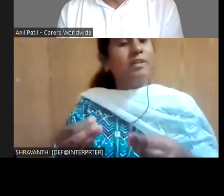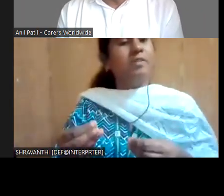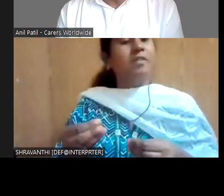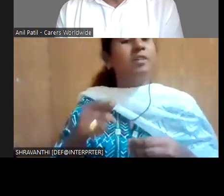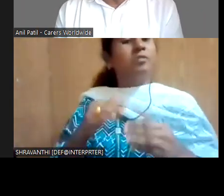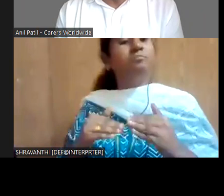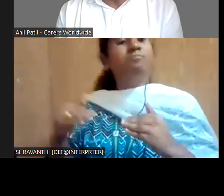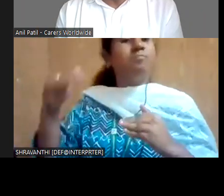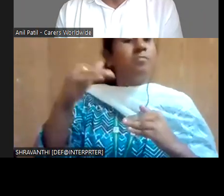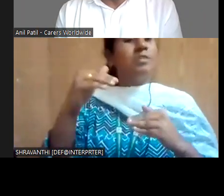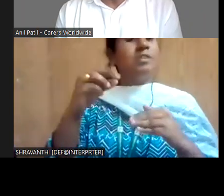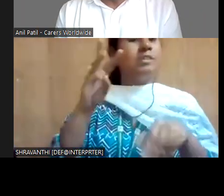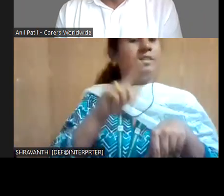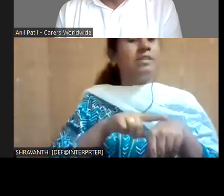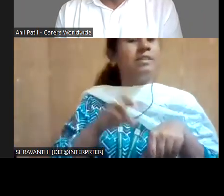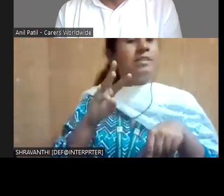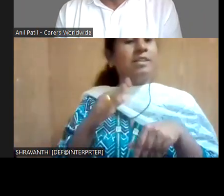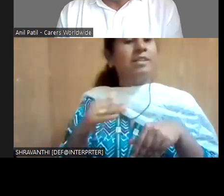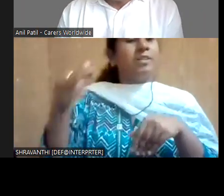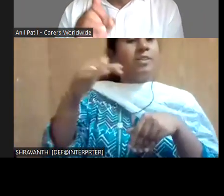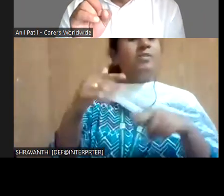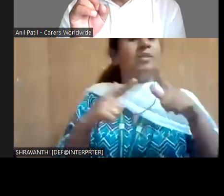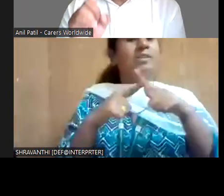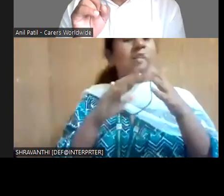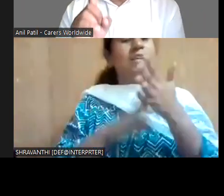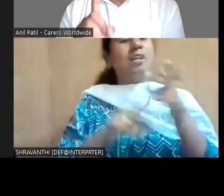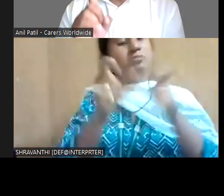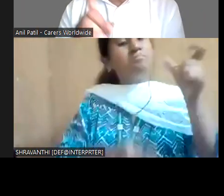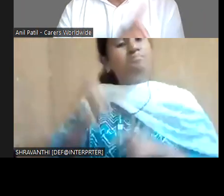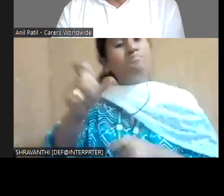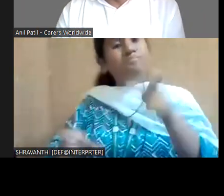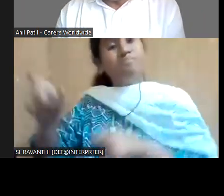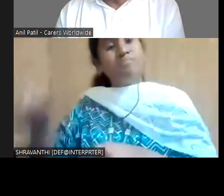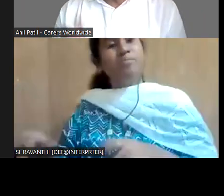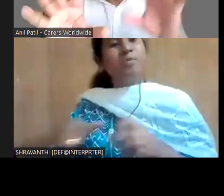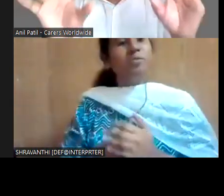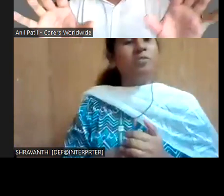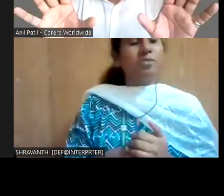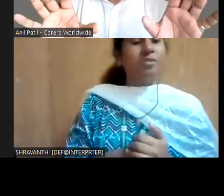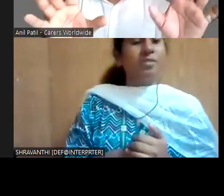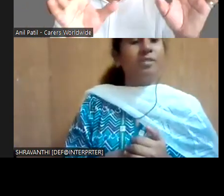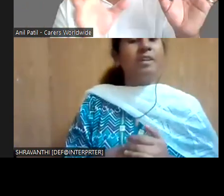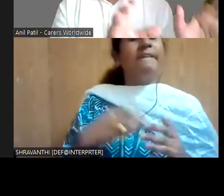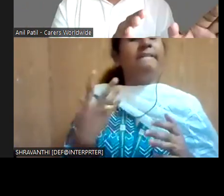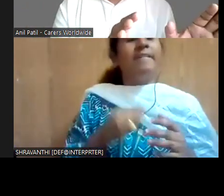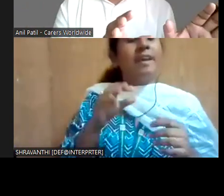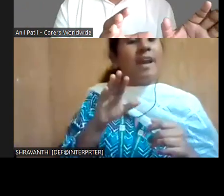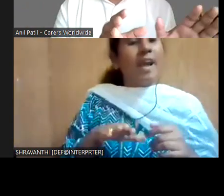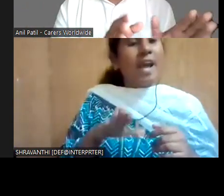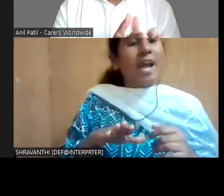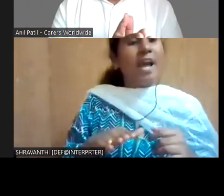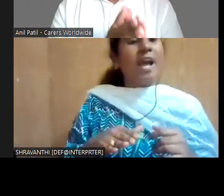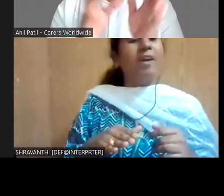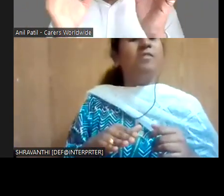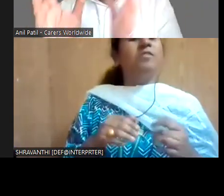of Telangana population, I would say. But nobody is putting a spotlight on that. We have the statistics about people with